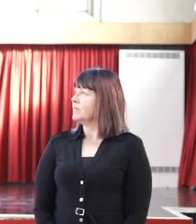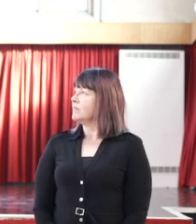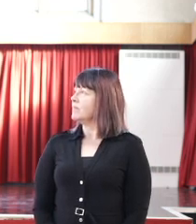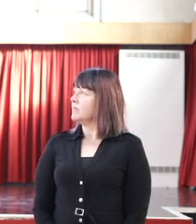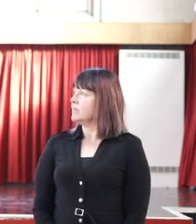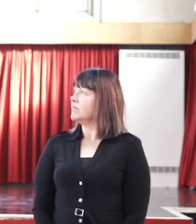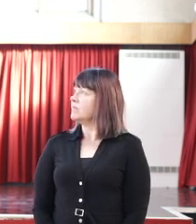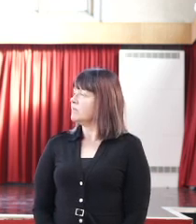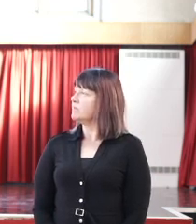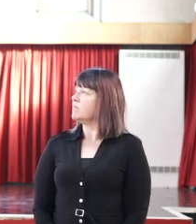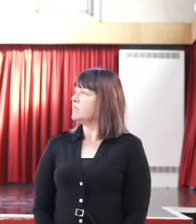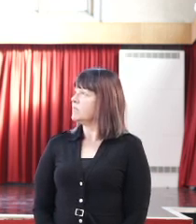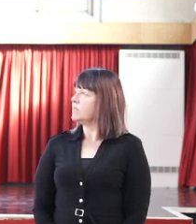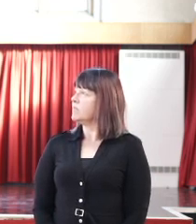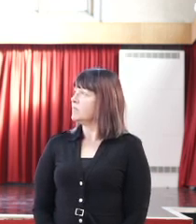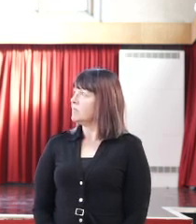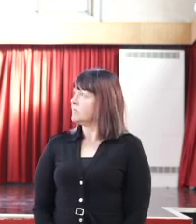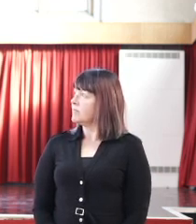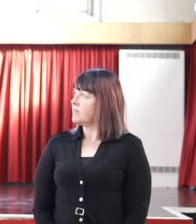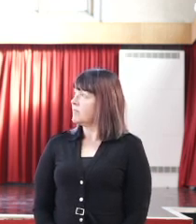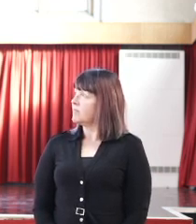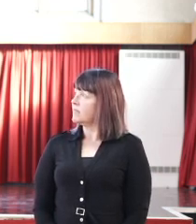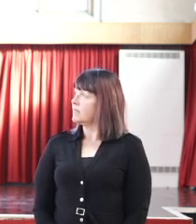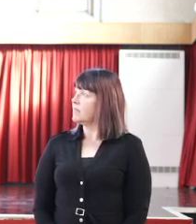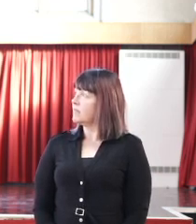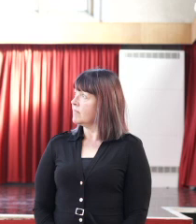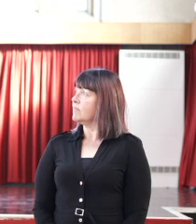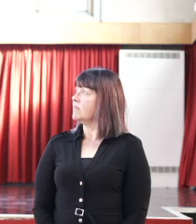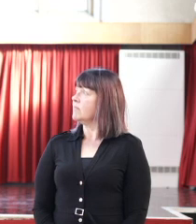sometimes hearing people will ask me direct and say,